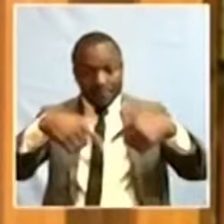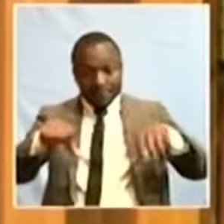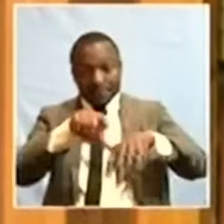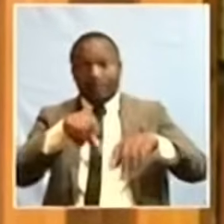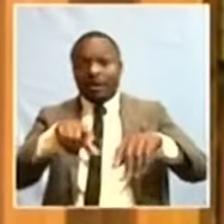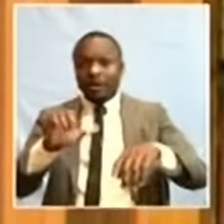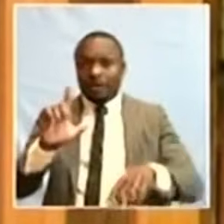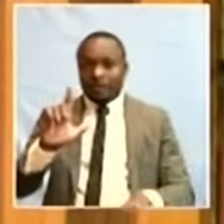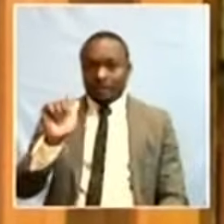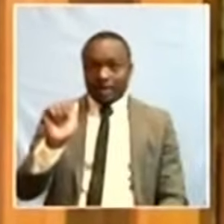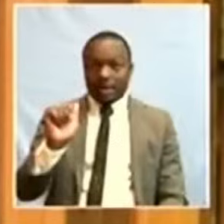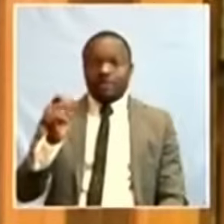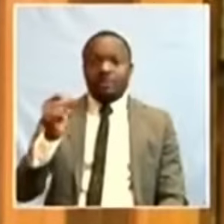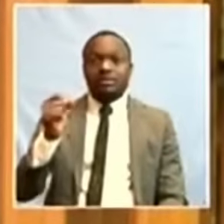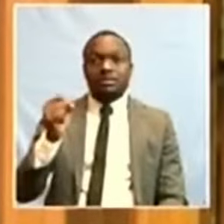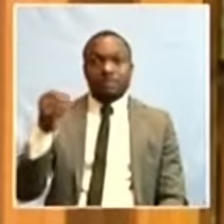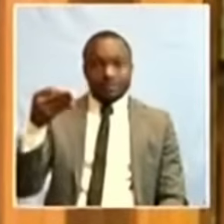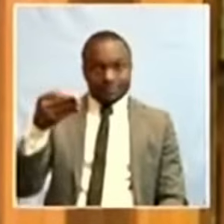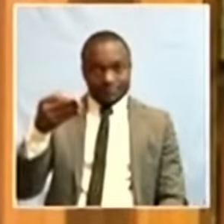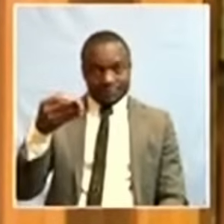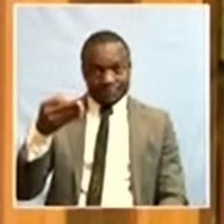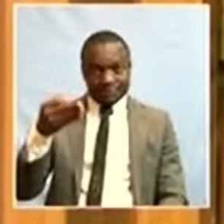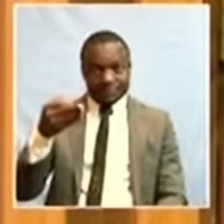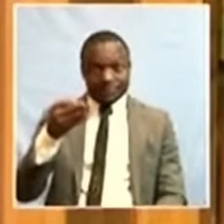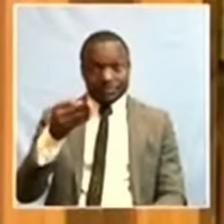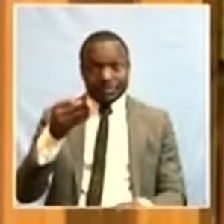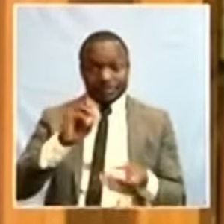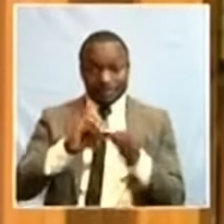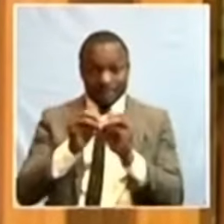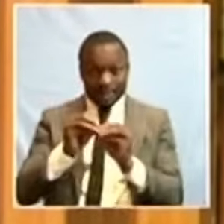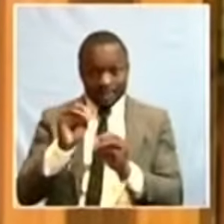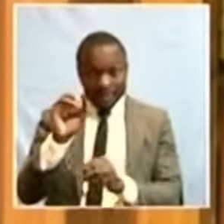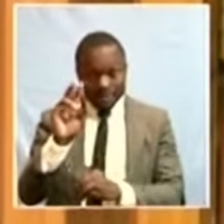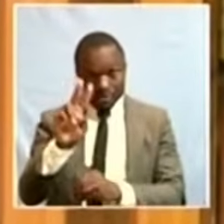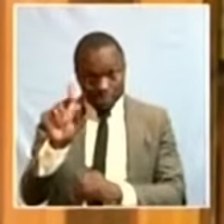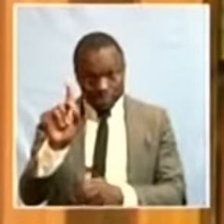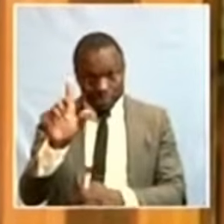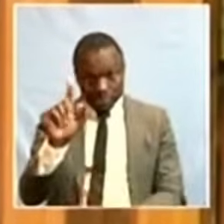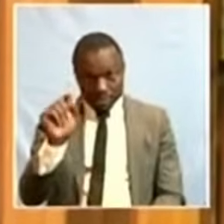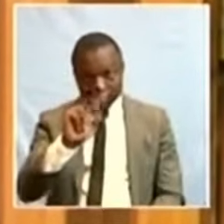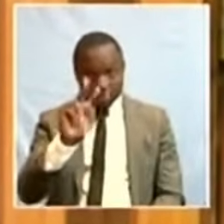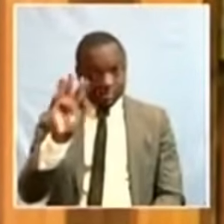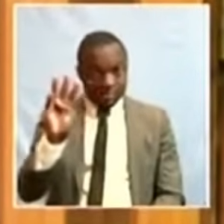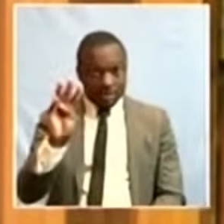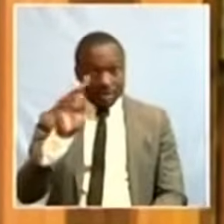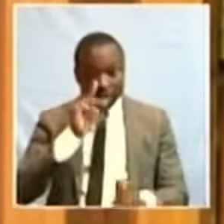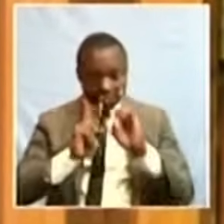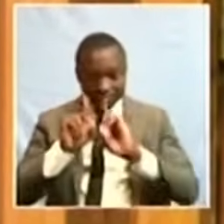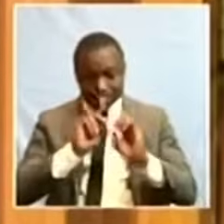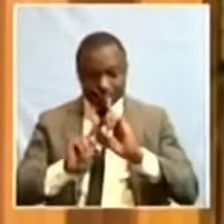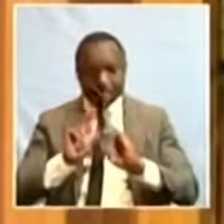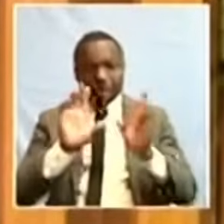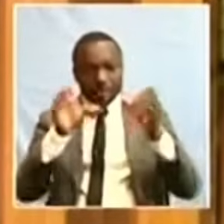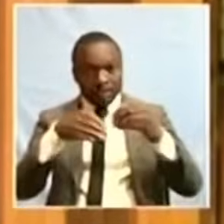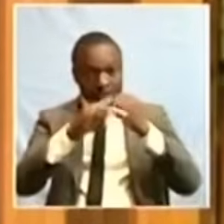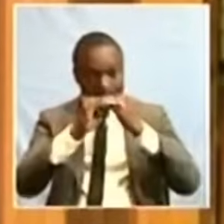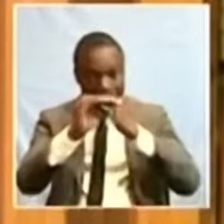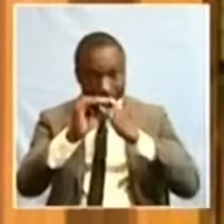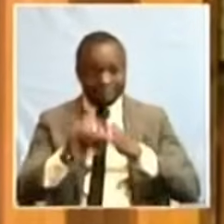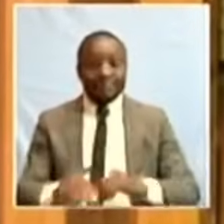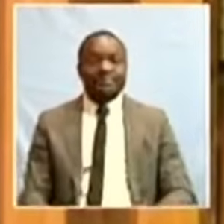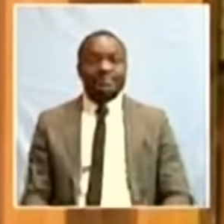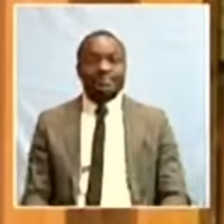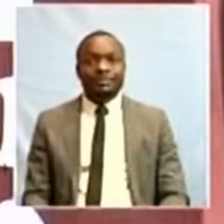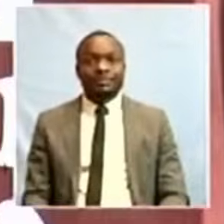Authorities Superannuation Fund, the National Assembly Bill number 21 of 2024 to be also considered at committee stage.